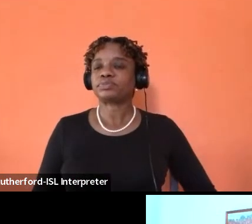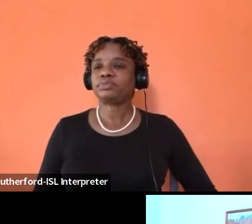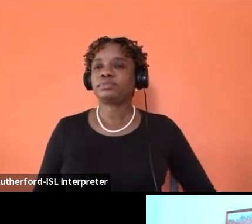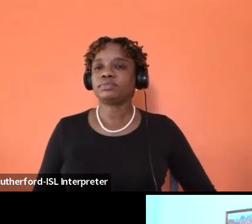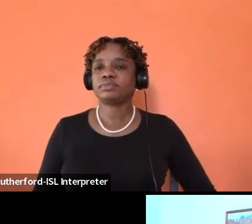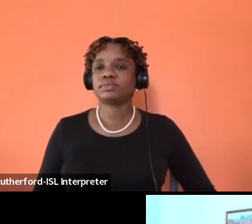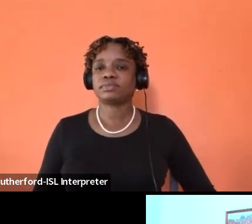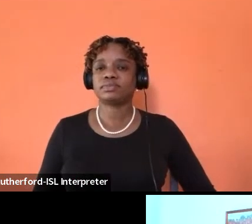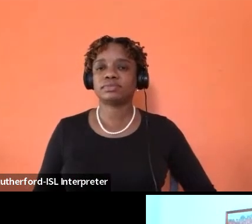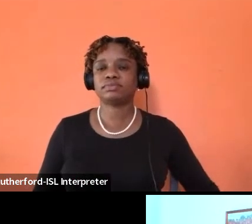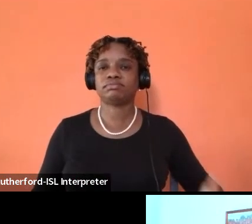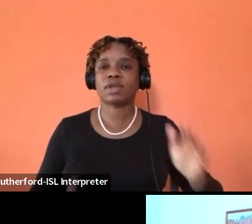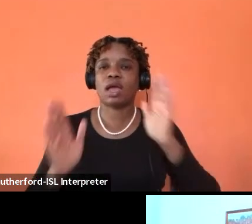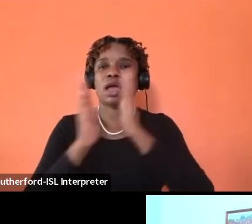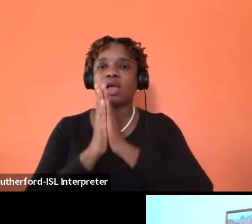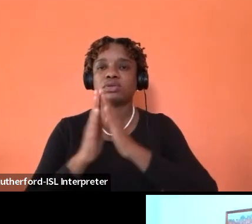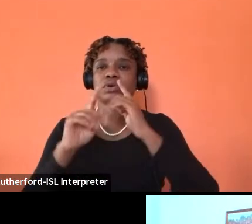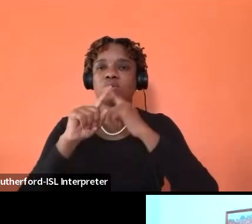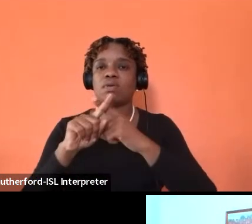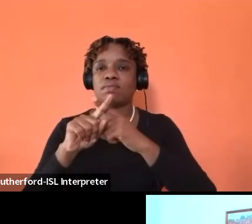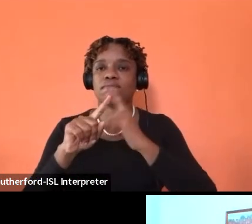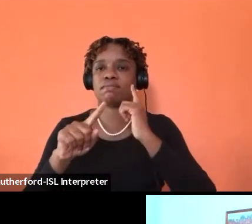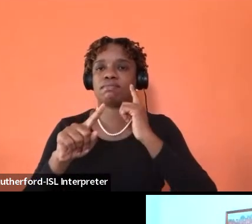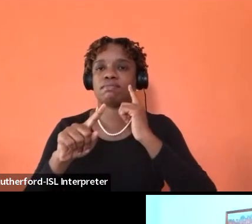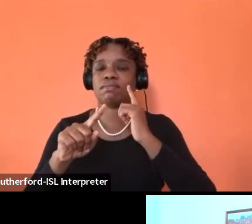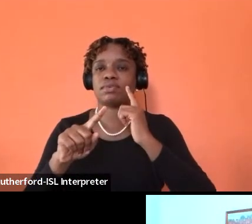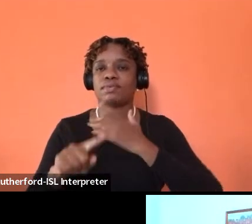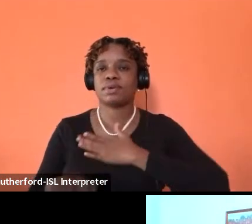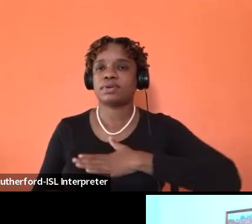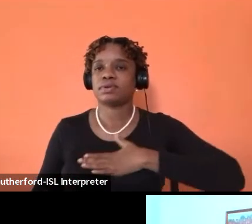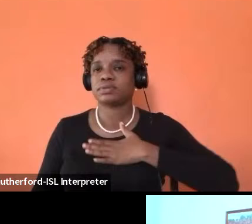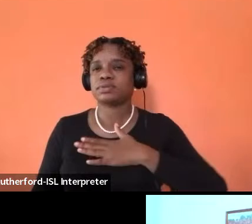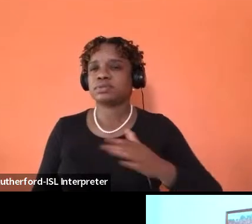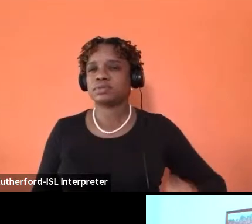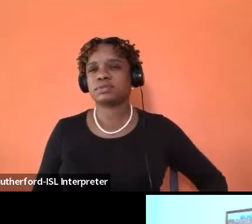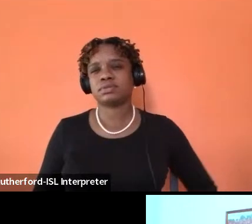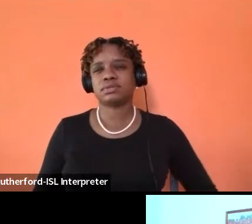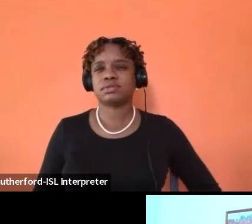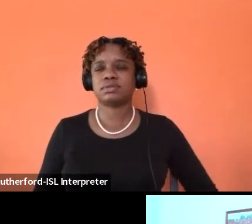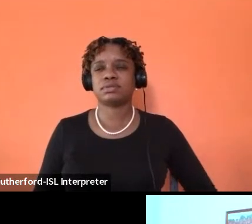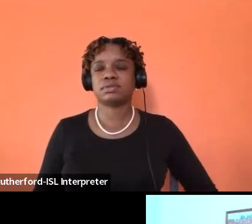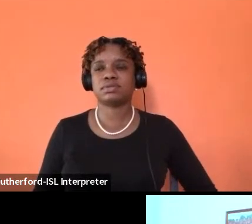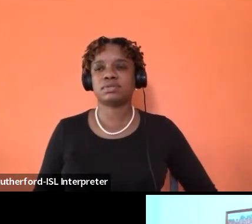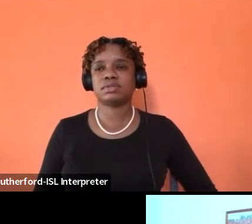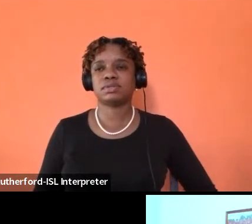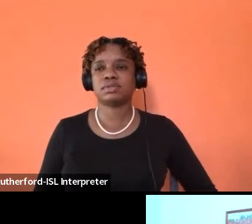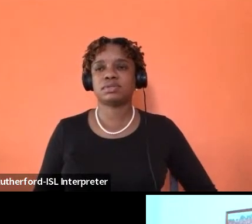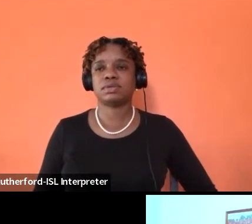Asked to unmute. Would you please unmute, Louise?